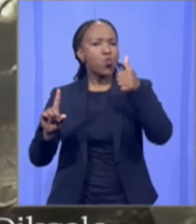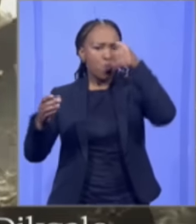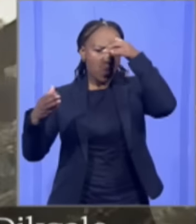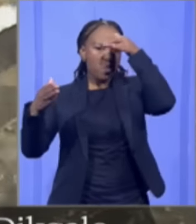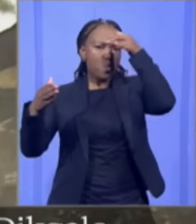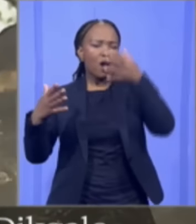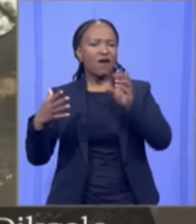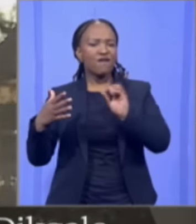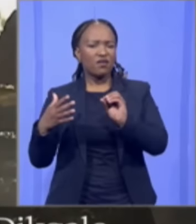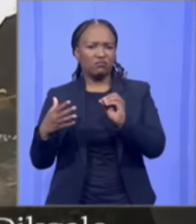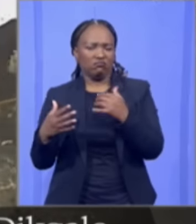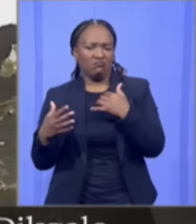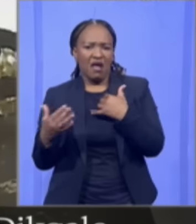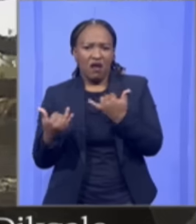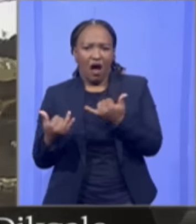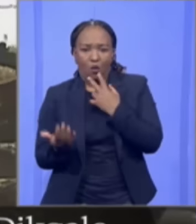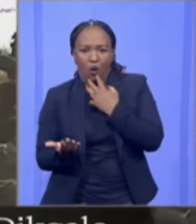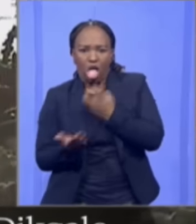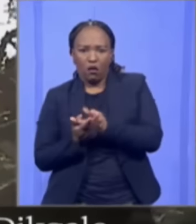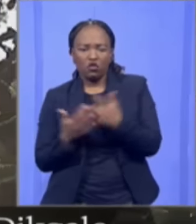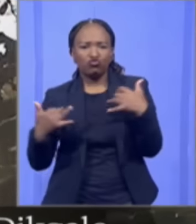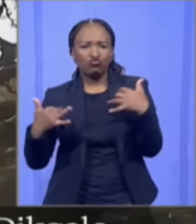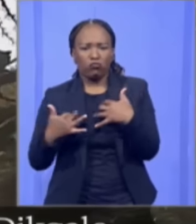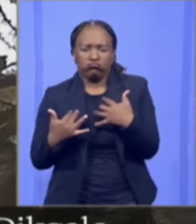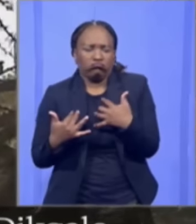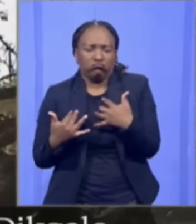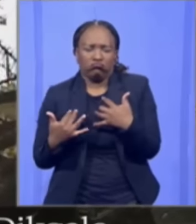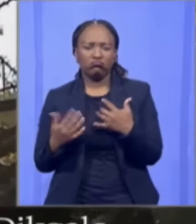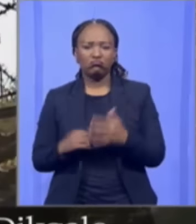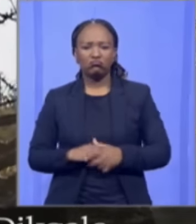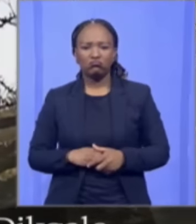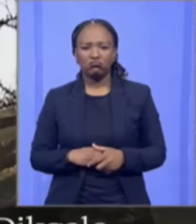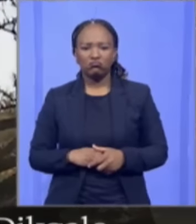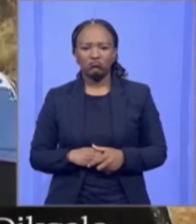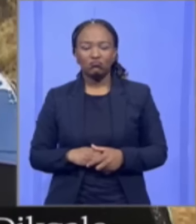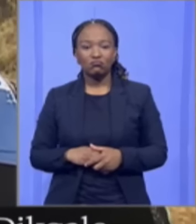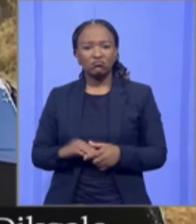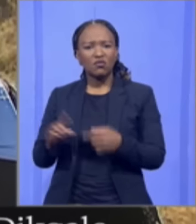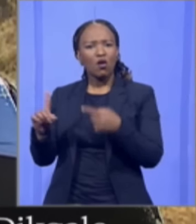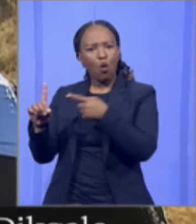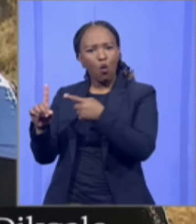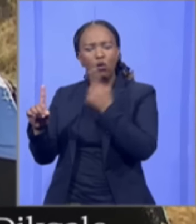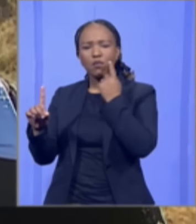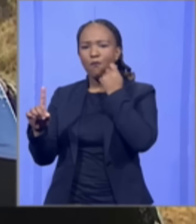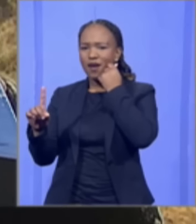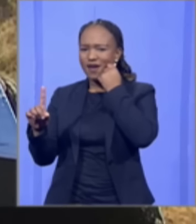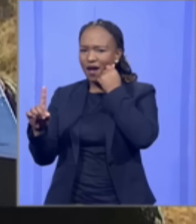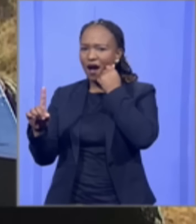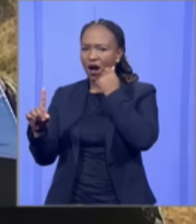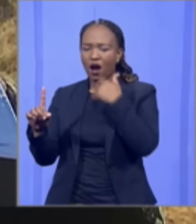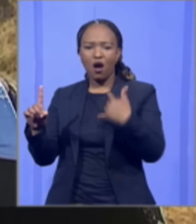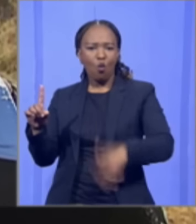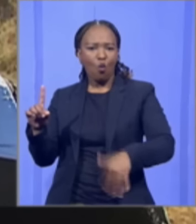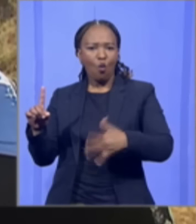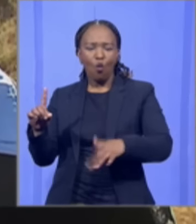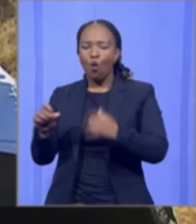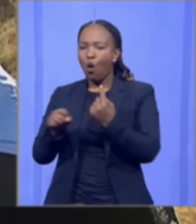Malatsi a thwetše bjale ka yo mongwe wa ditona. Solly ke monoko monno mokhulu o lebelela dibuka